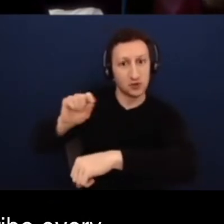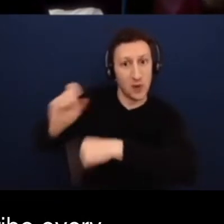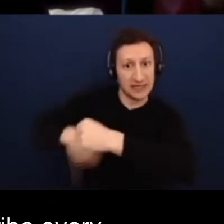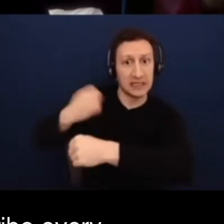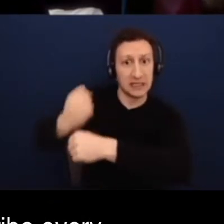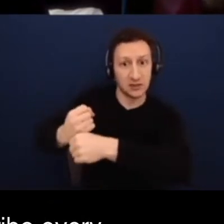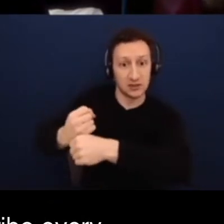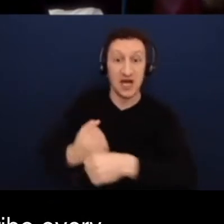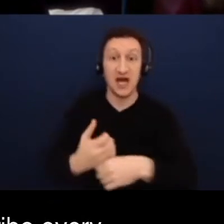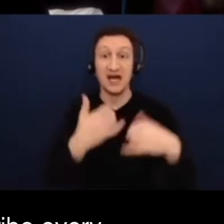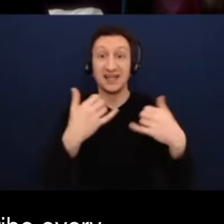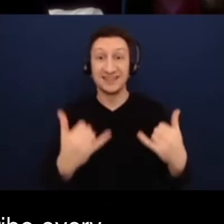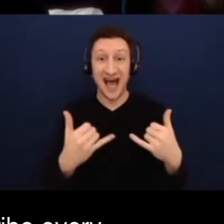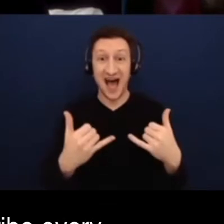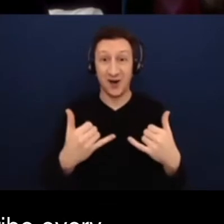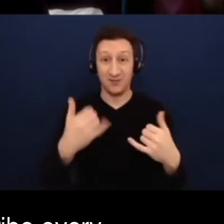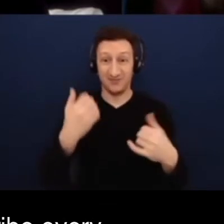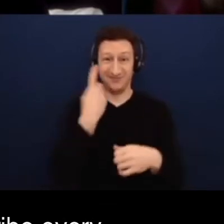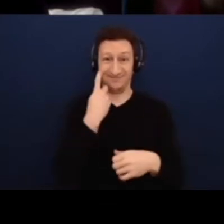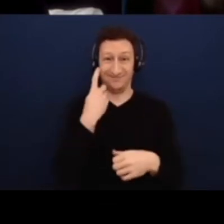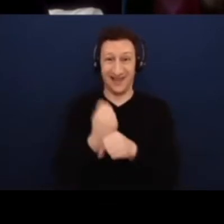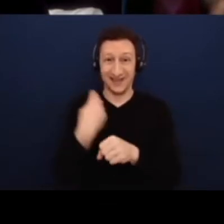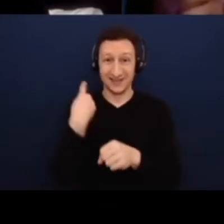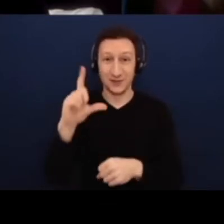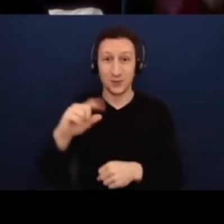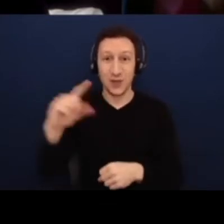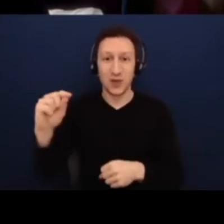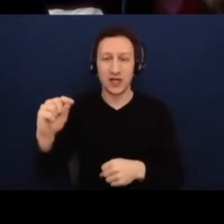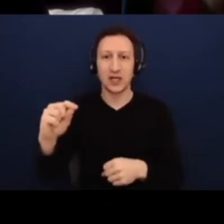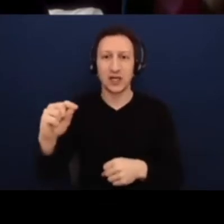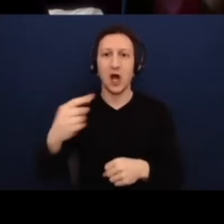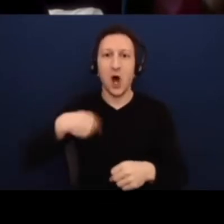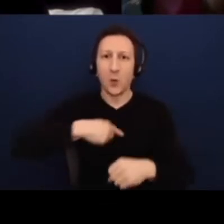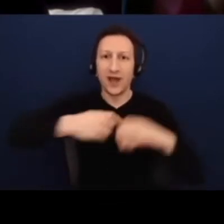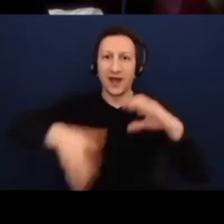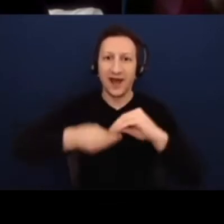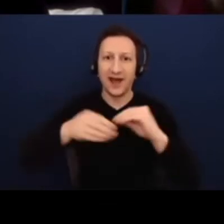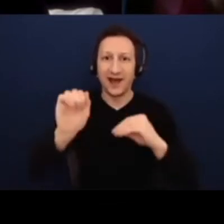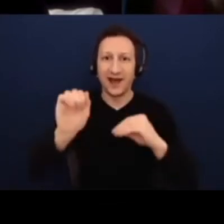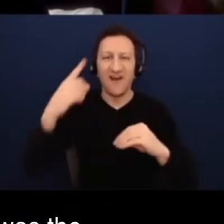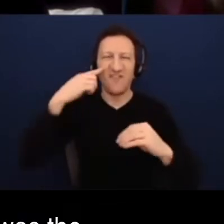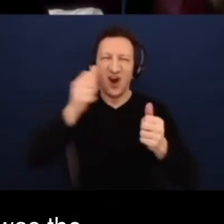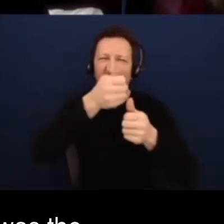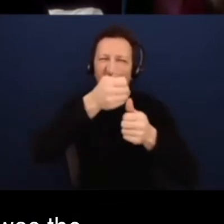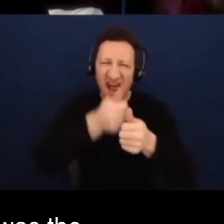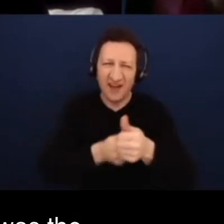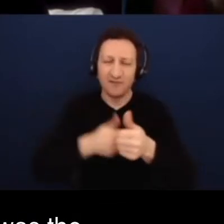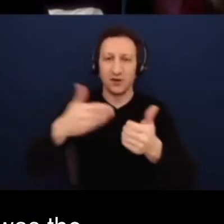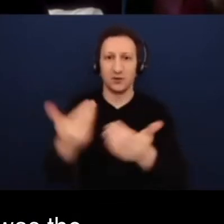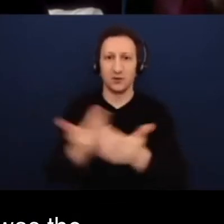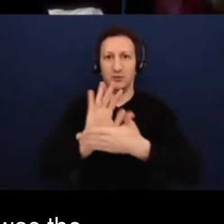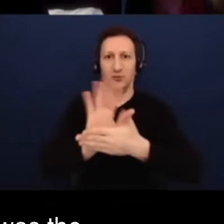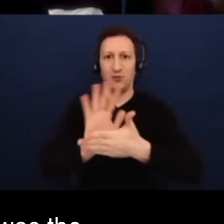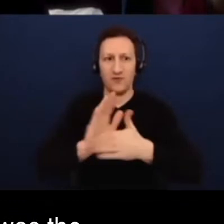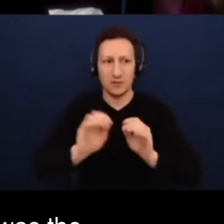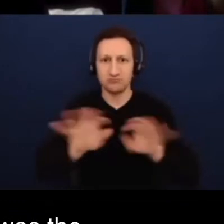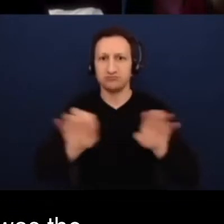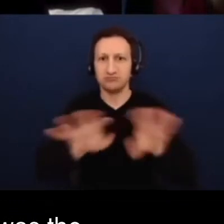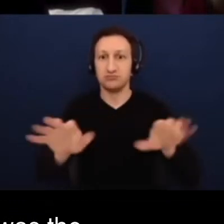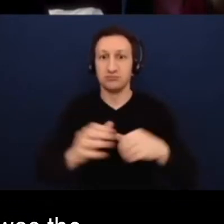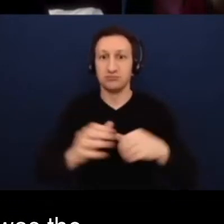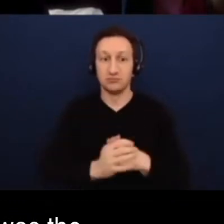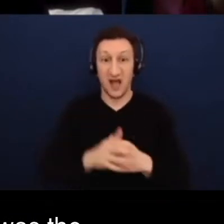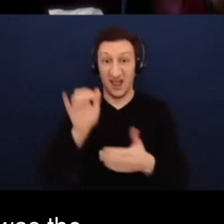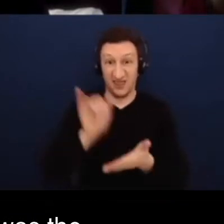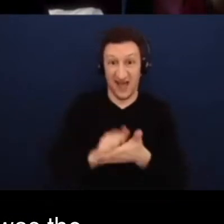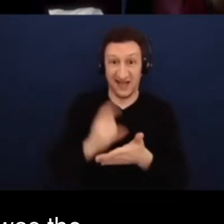premiere title in 2020. And IFC plans on doing so indefinitely. So for us, it